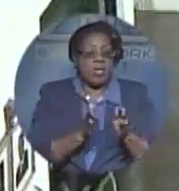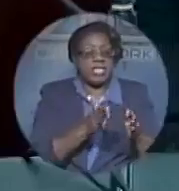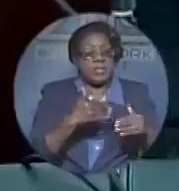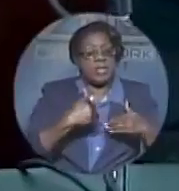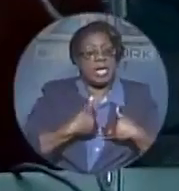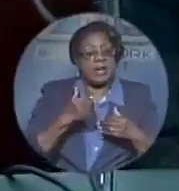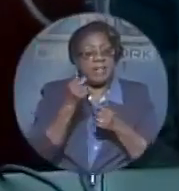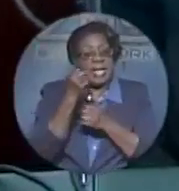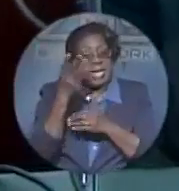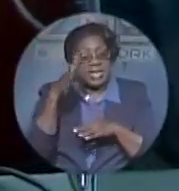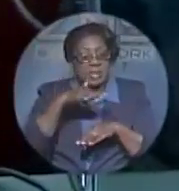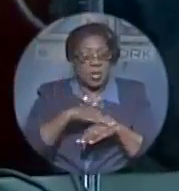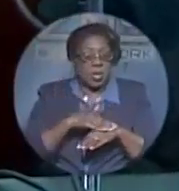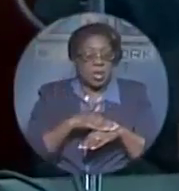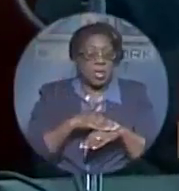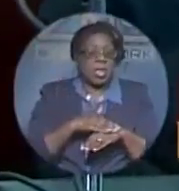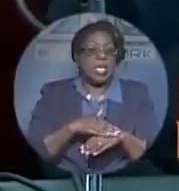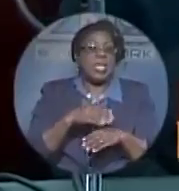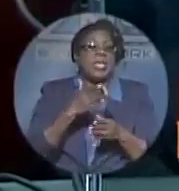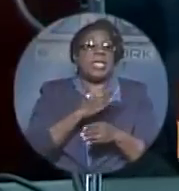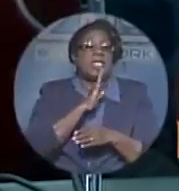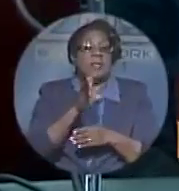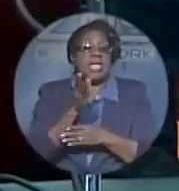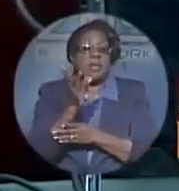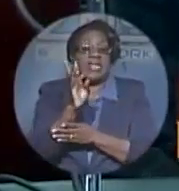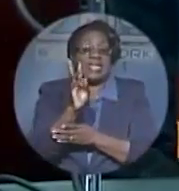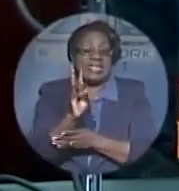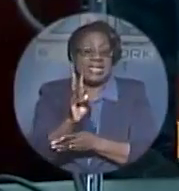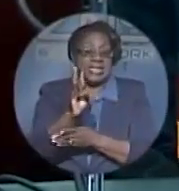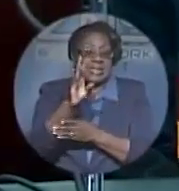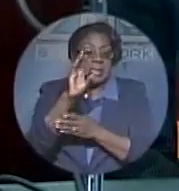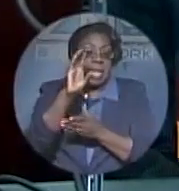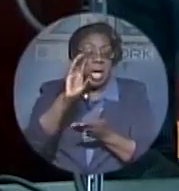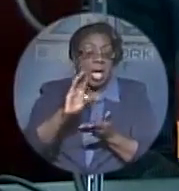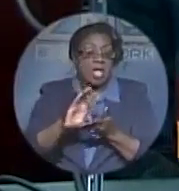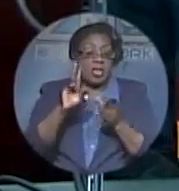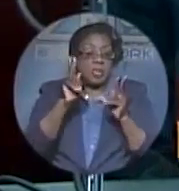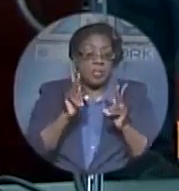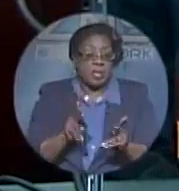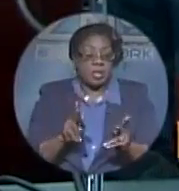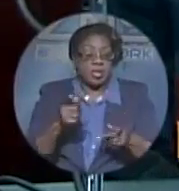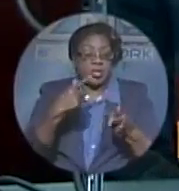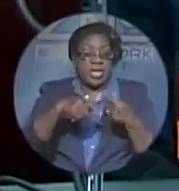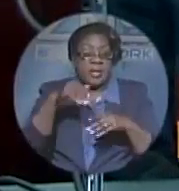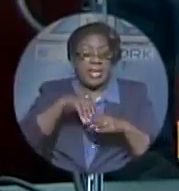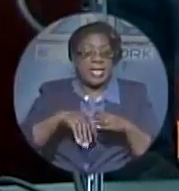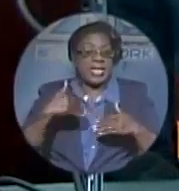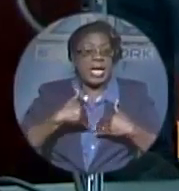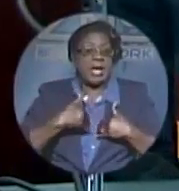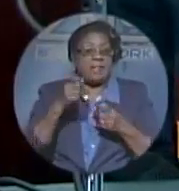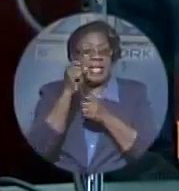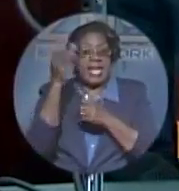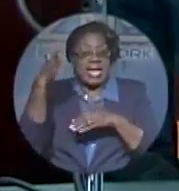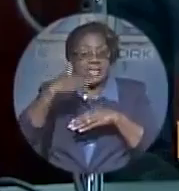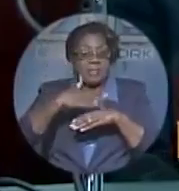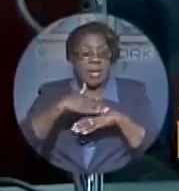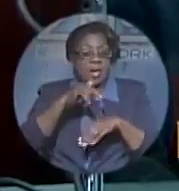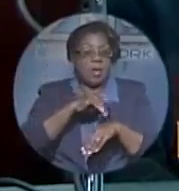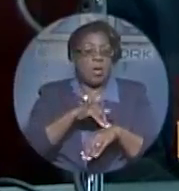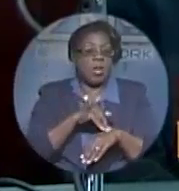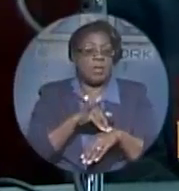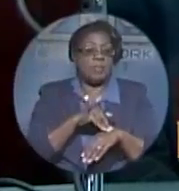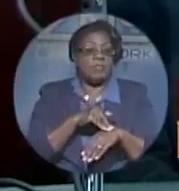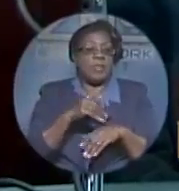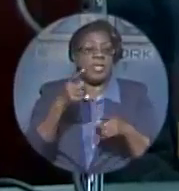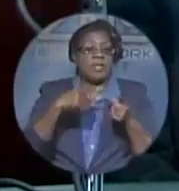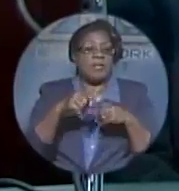650 persons have come in between last Friday morning and yesterday evening. Who have come in